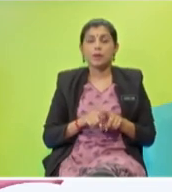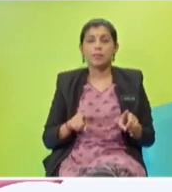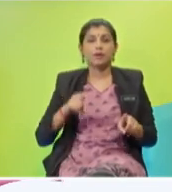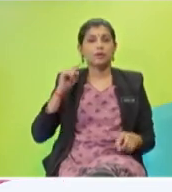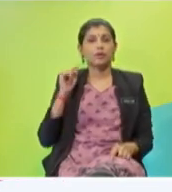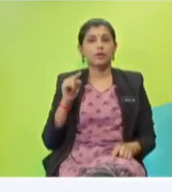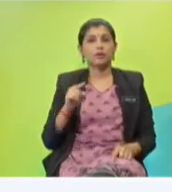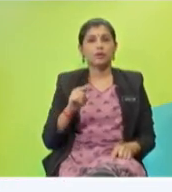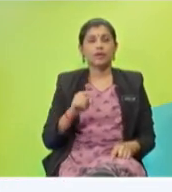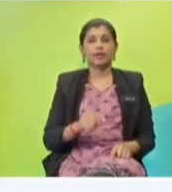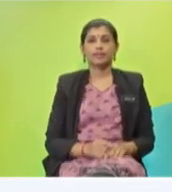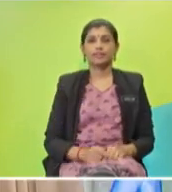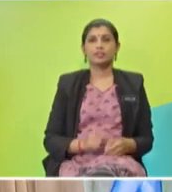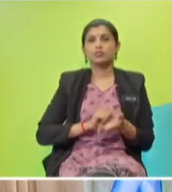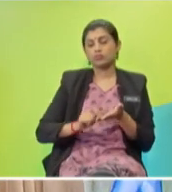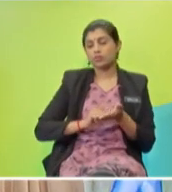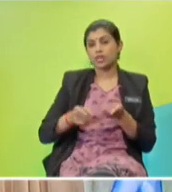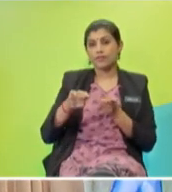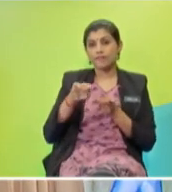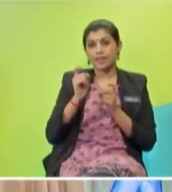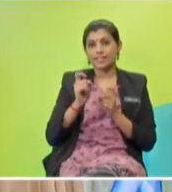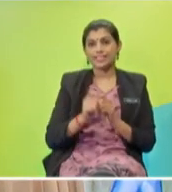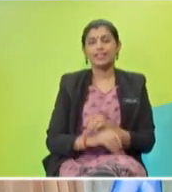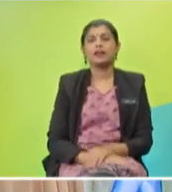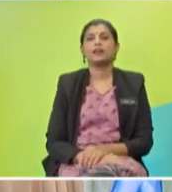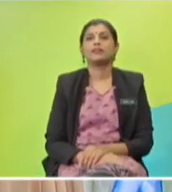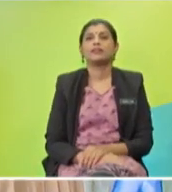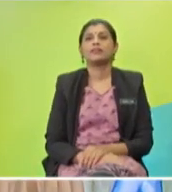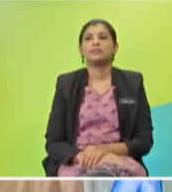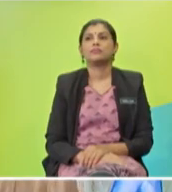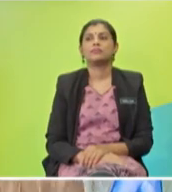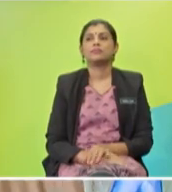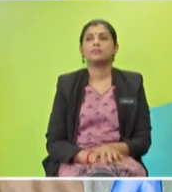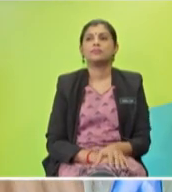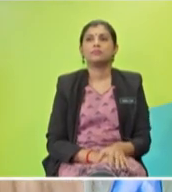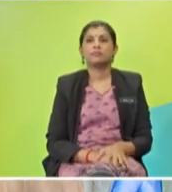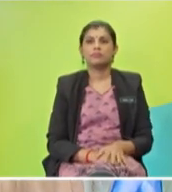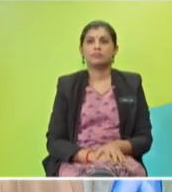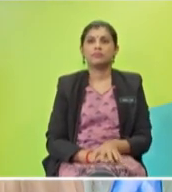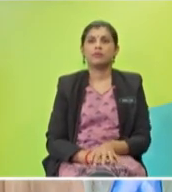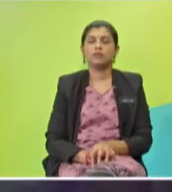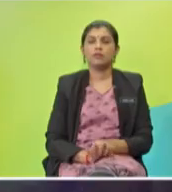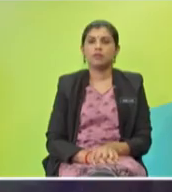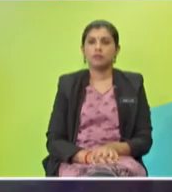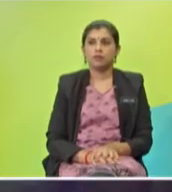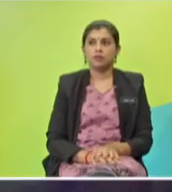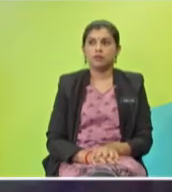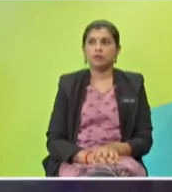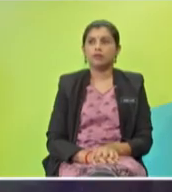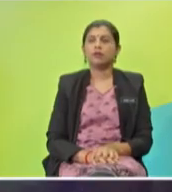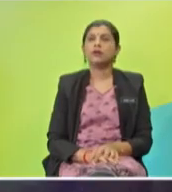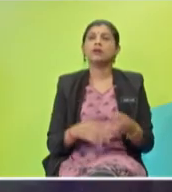sentence by combining the two clothes with our magic word today, and. All right, let's see our